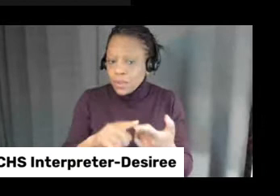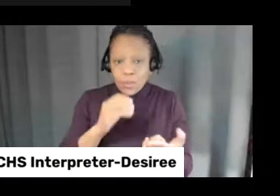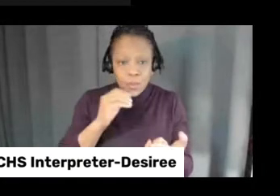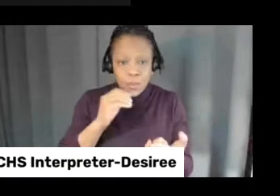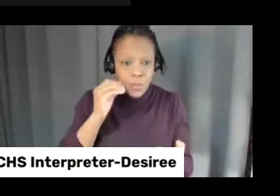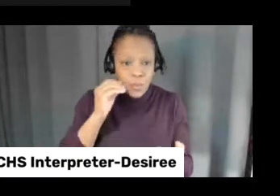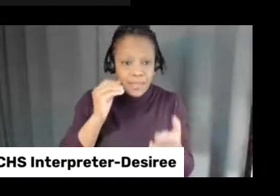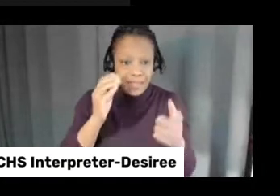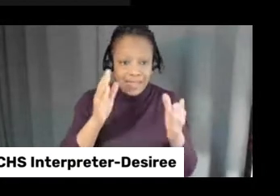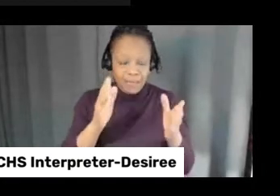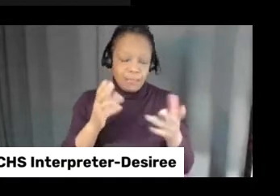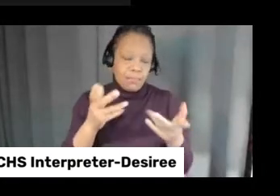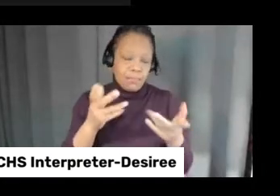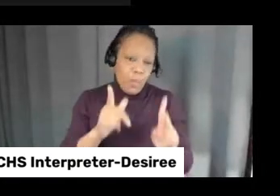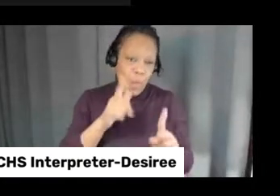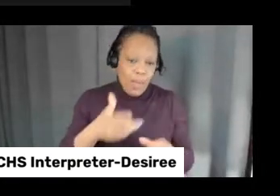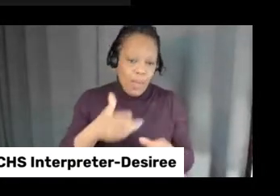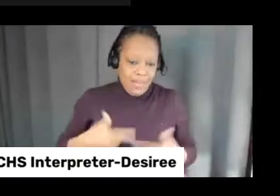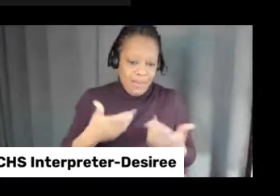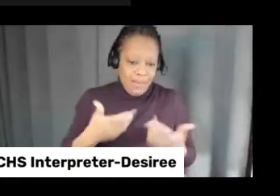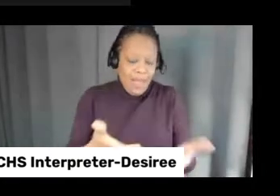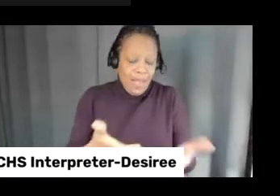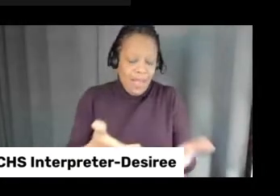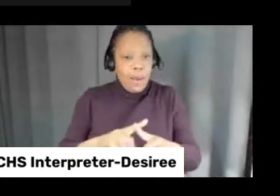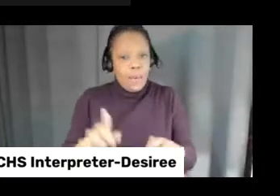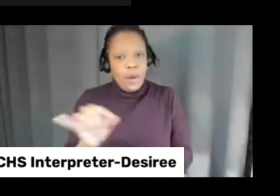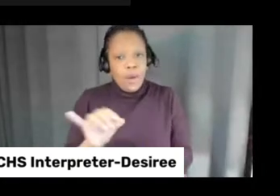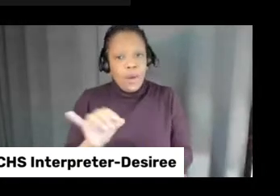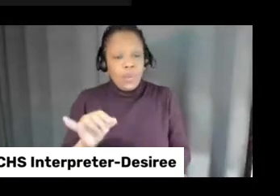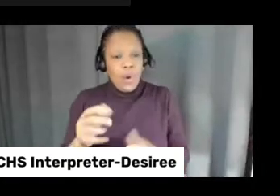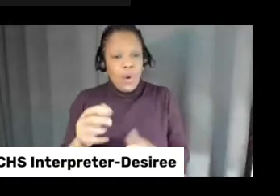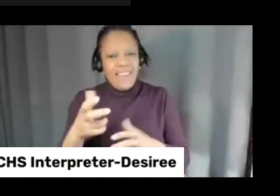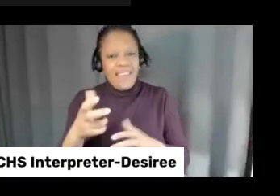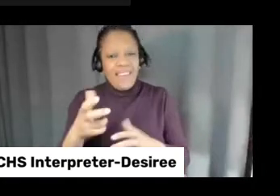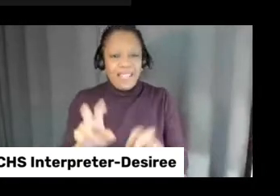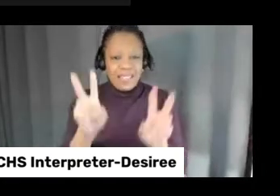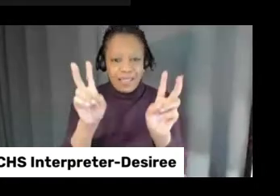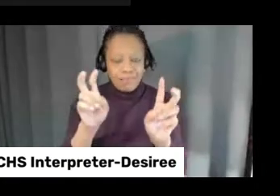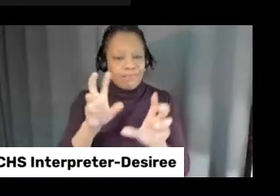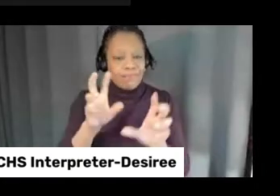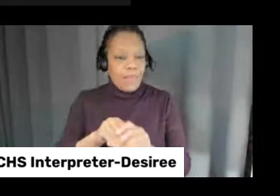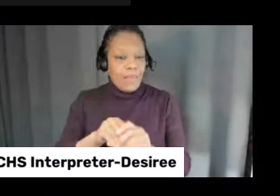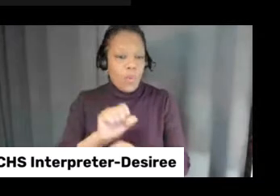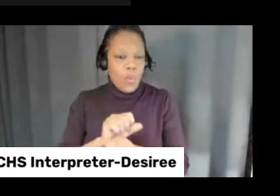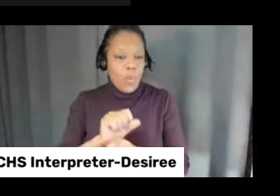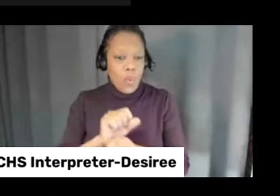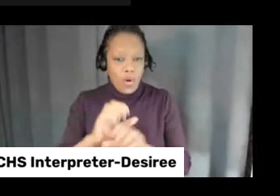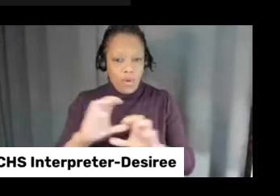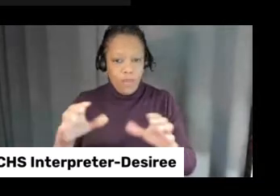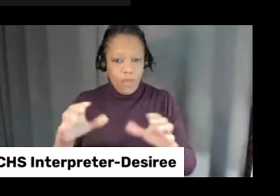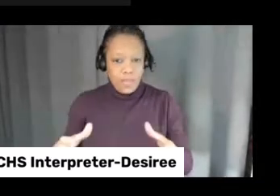residents, investing in our workforce. And that's why this policy was so